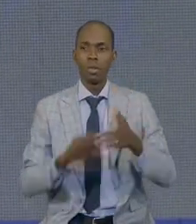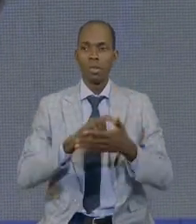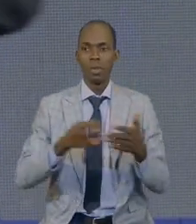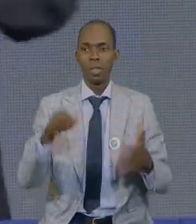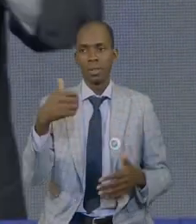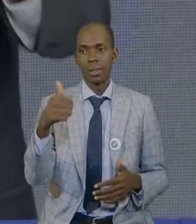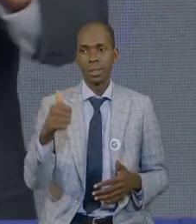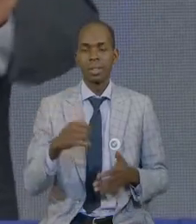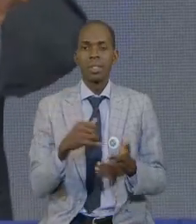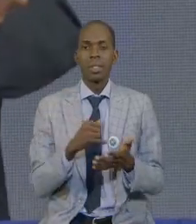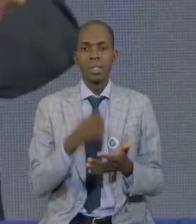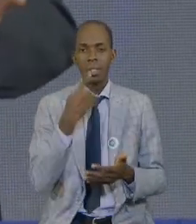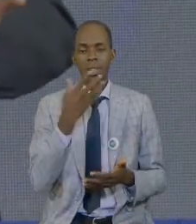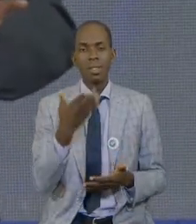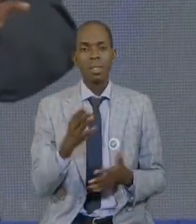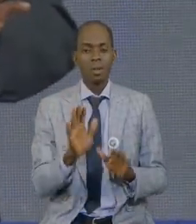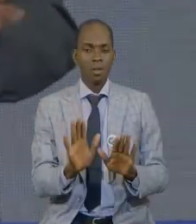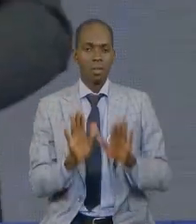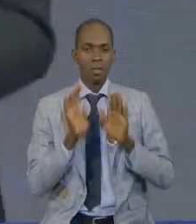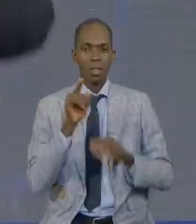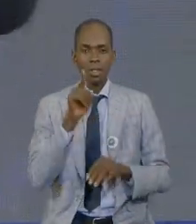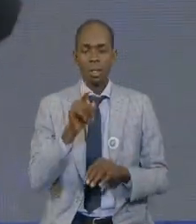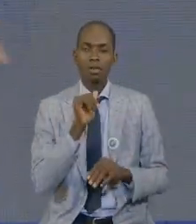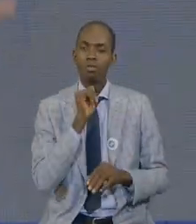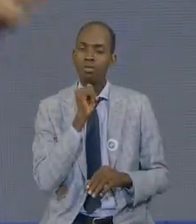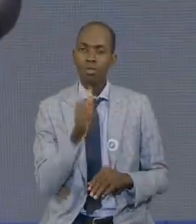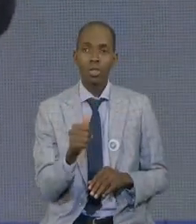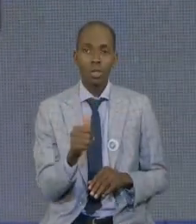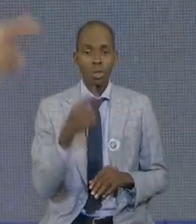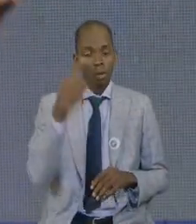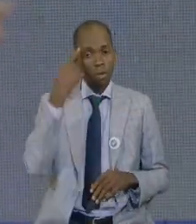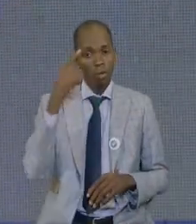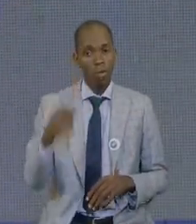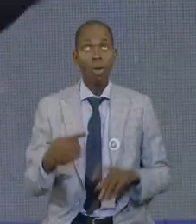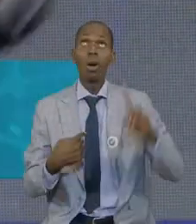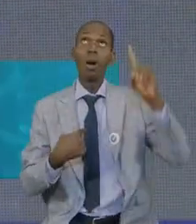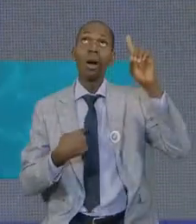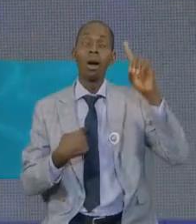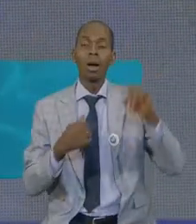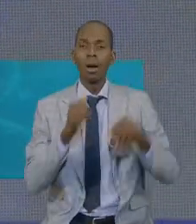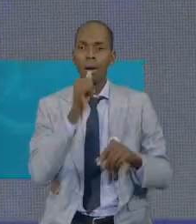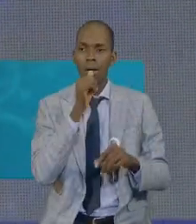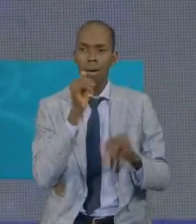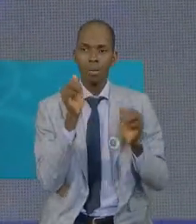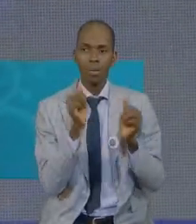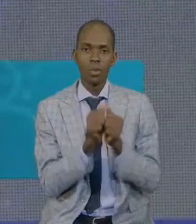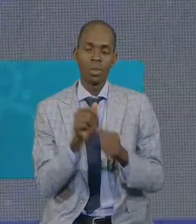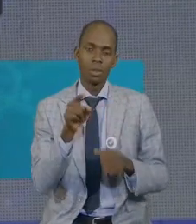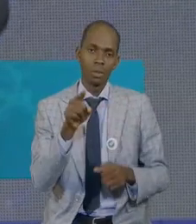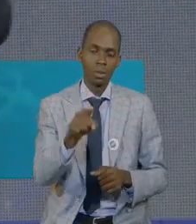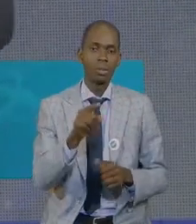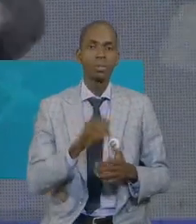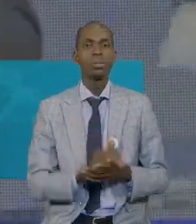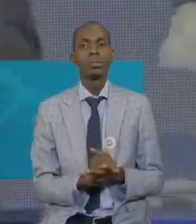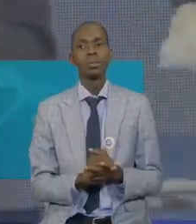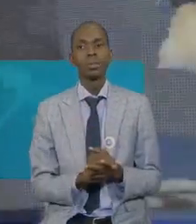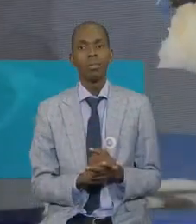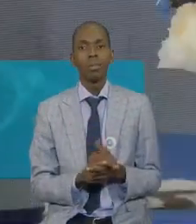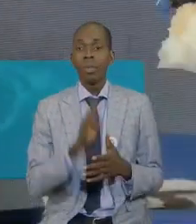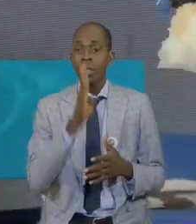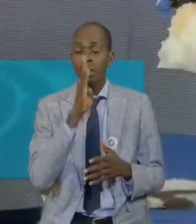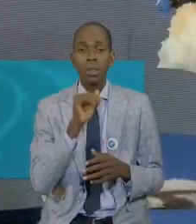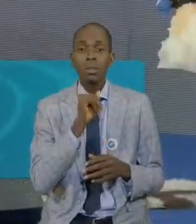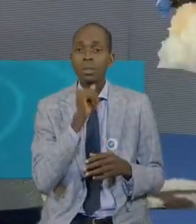it says fear thou not for I am with thee be not